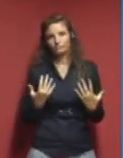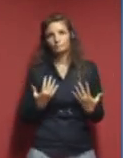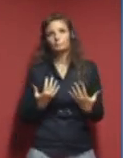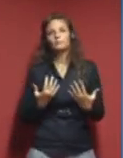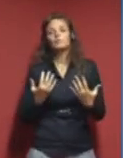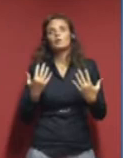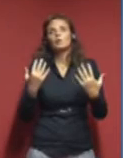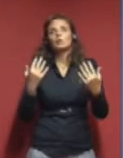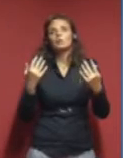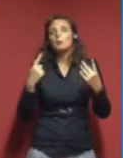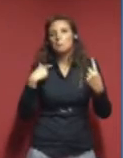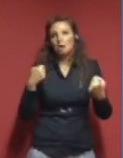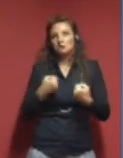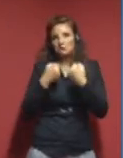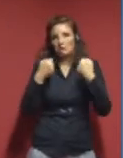nothing like that.